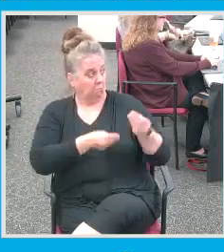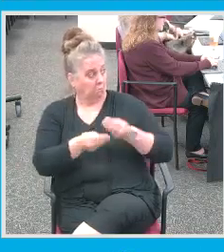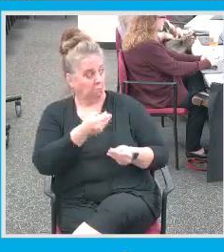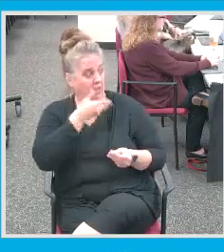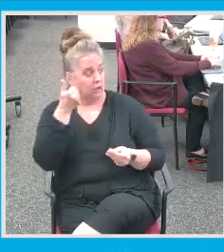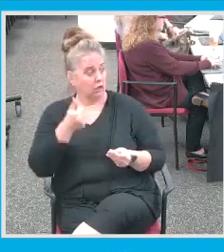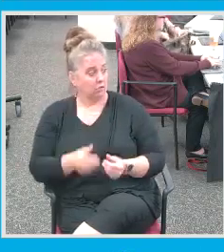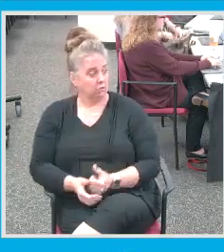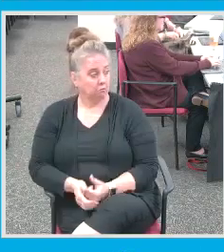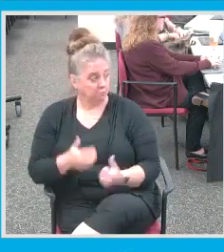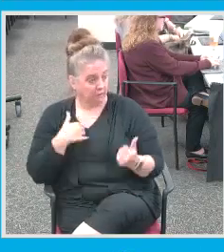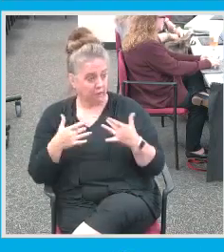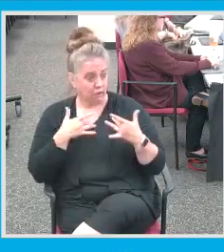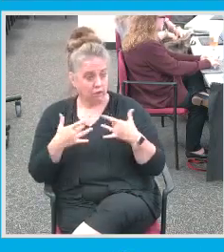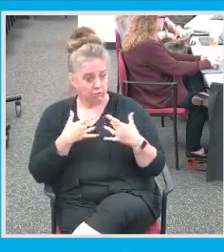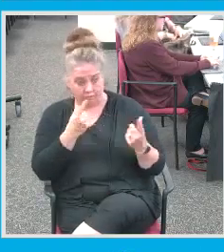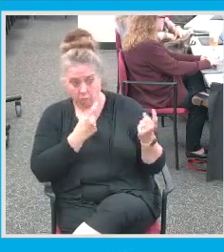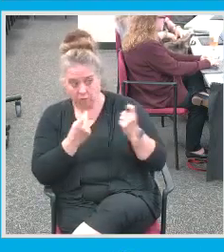Any board questions?